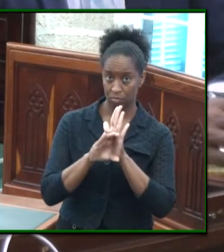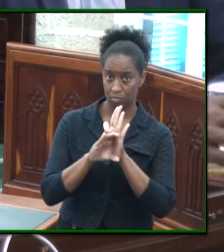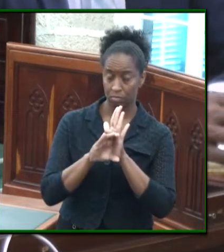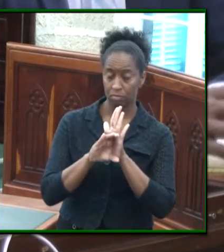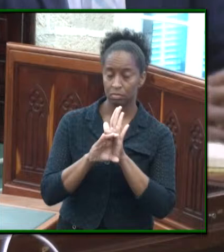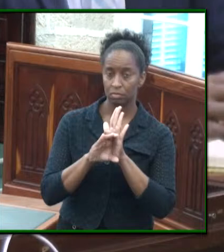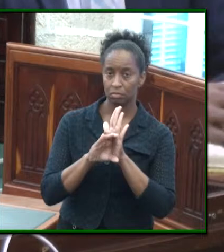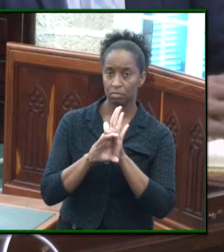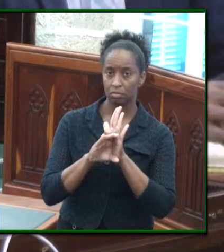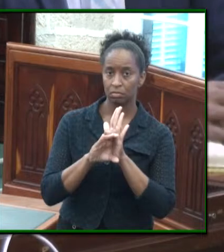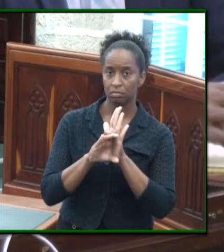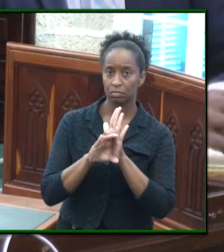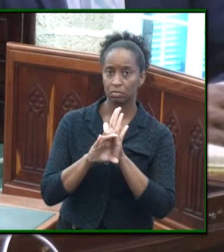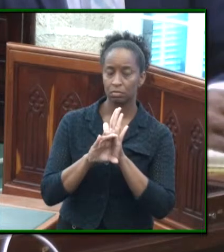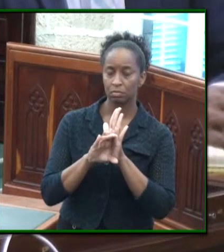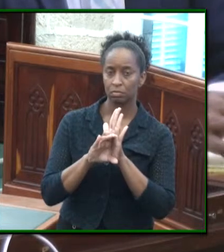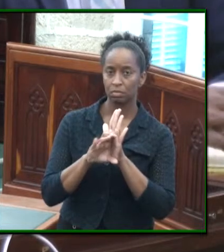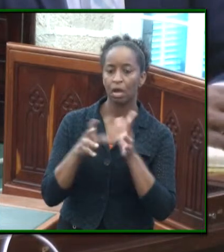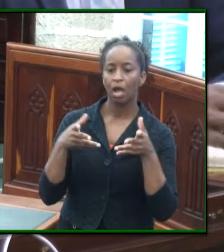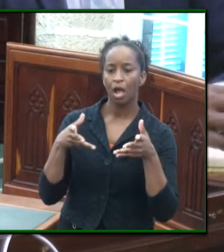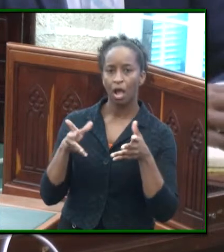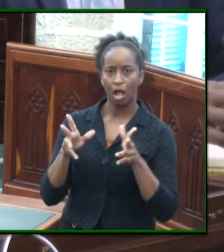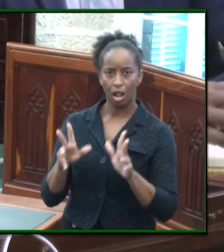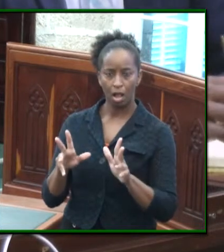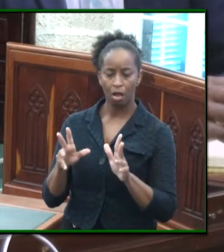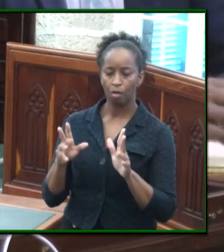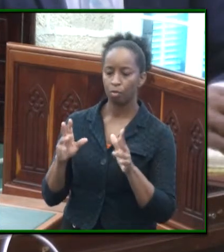as I address you in this chamber.